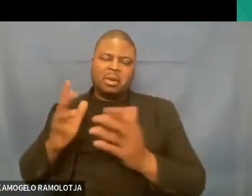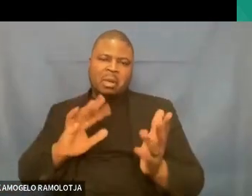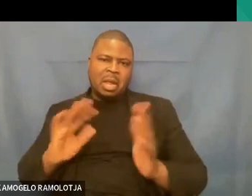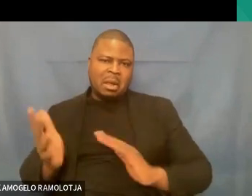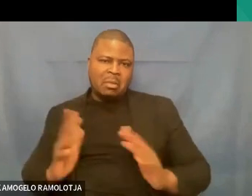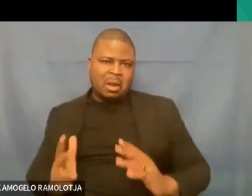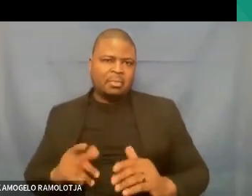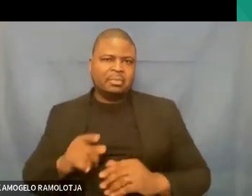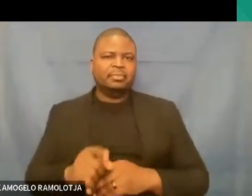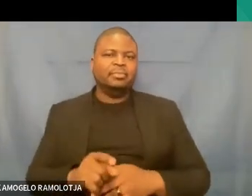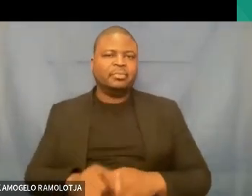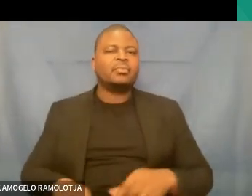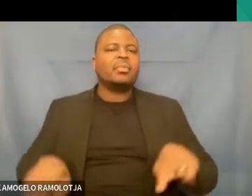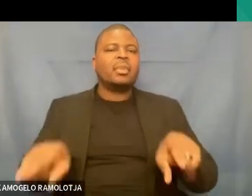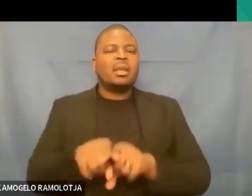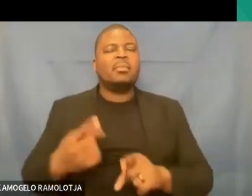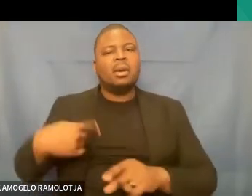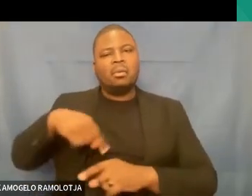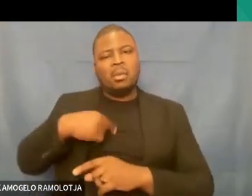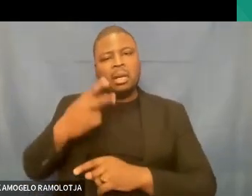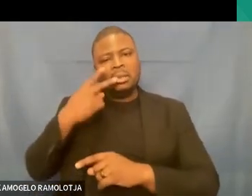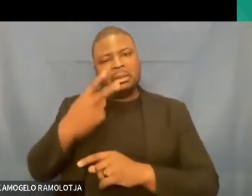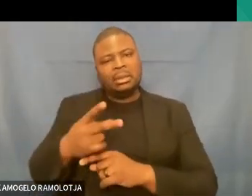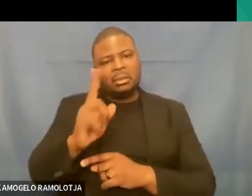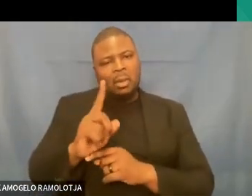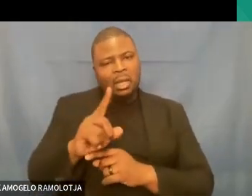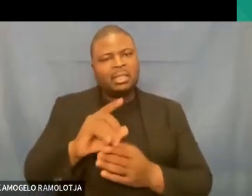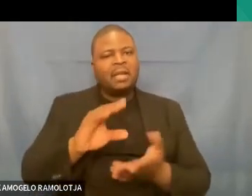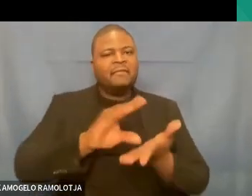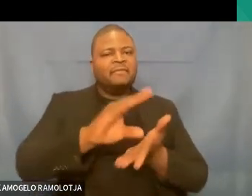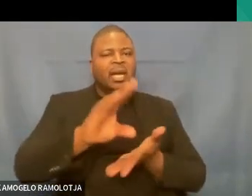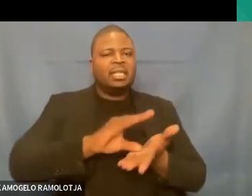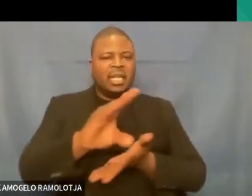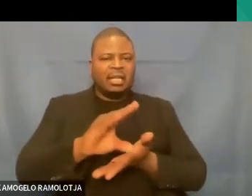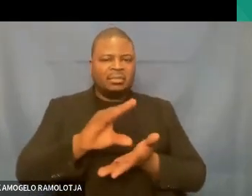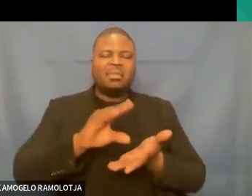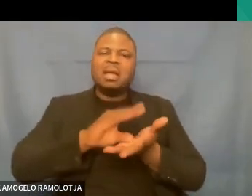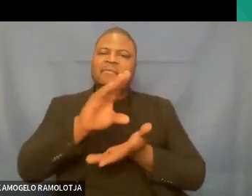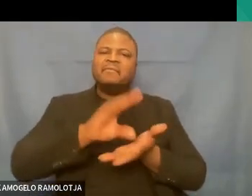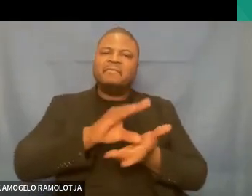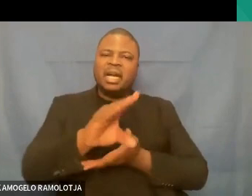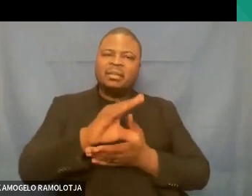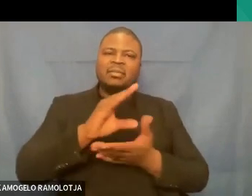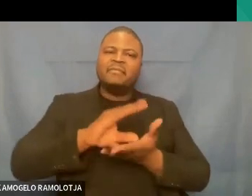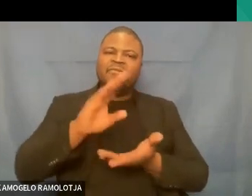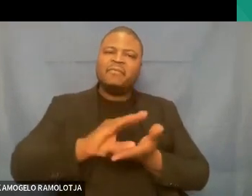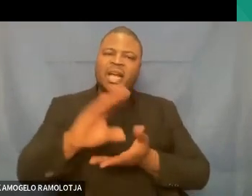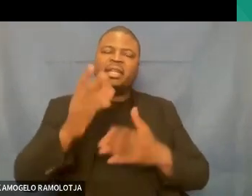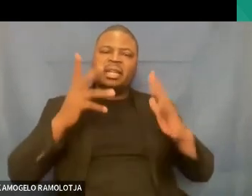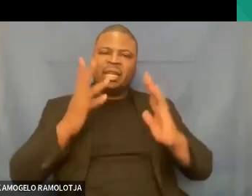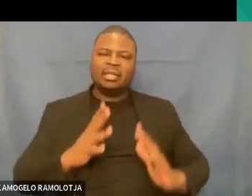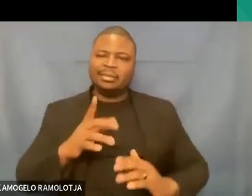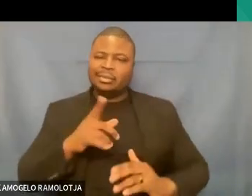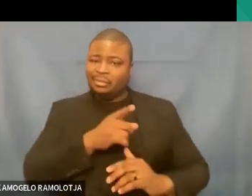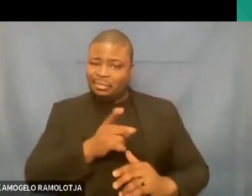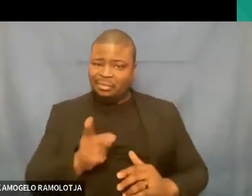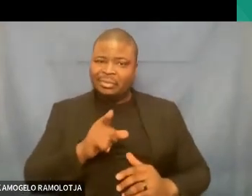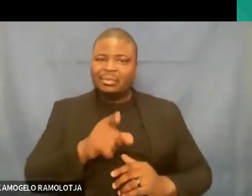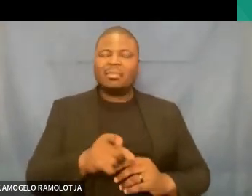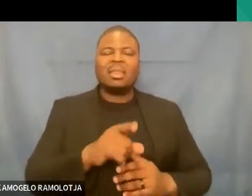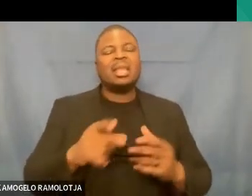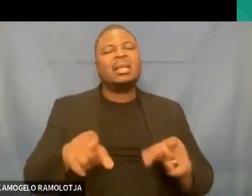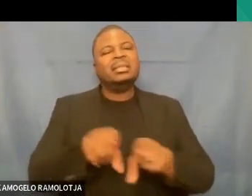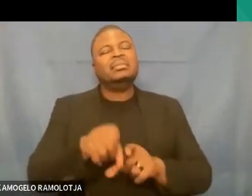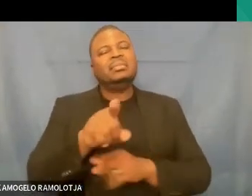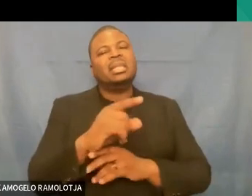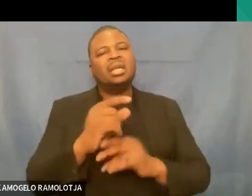what we also see is funders who have prioritized funding programs such as the Human Rights Program